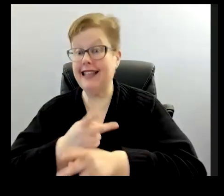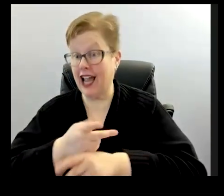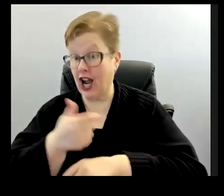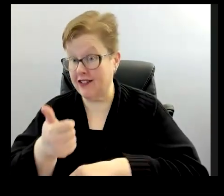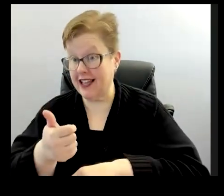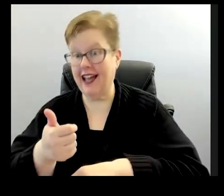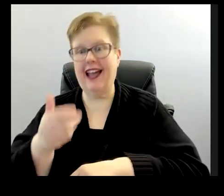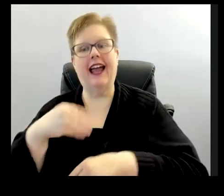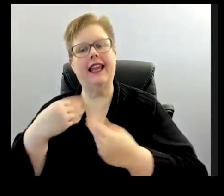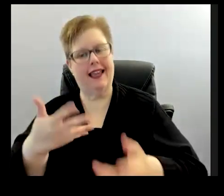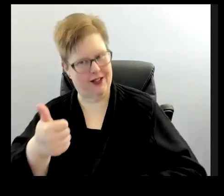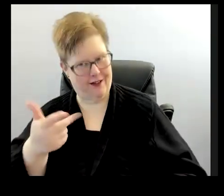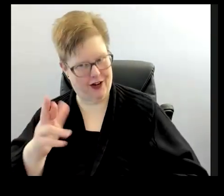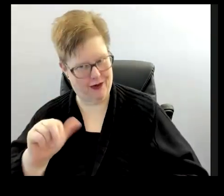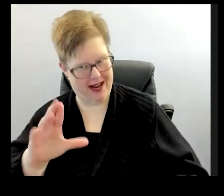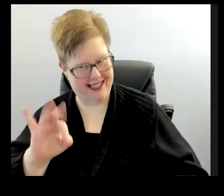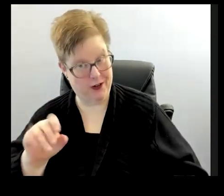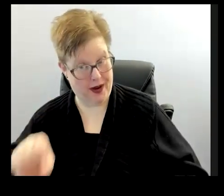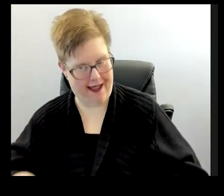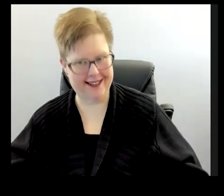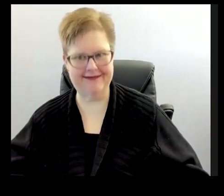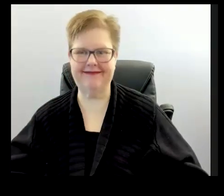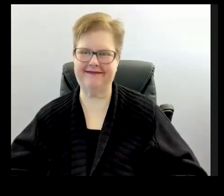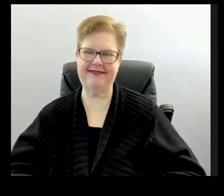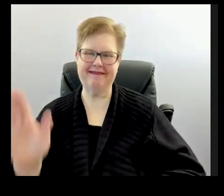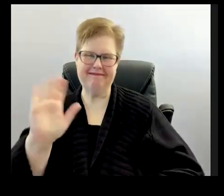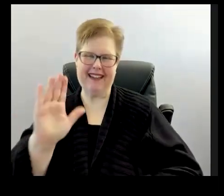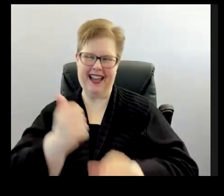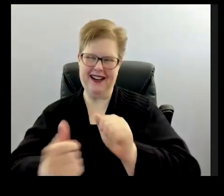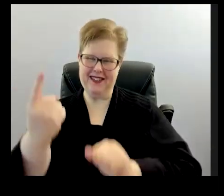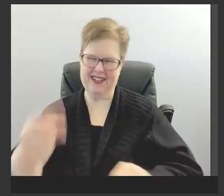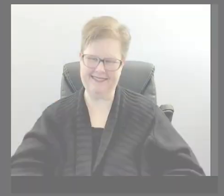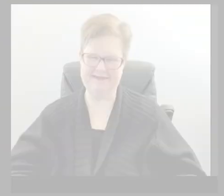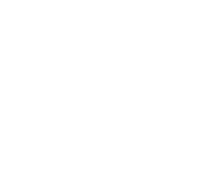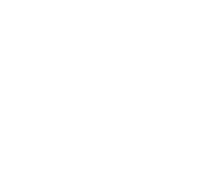care of yourself and give yourself some grace if you can. Bye, everybody.